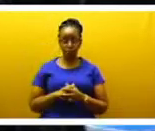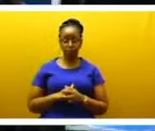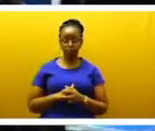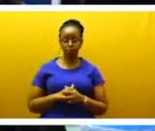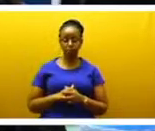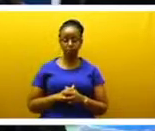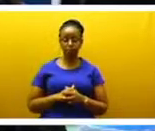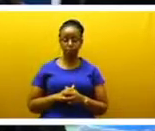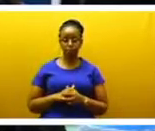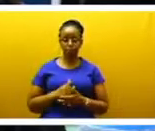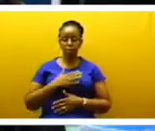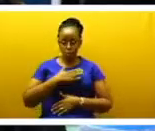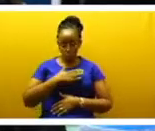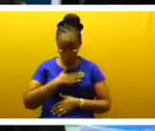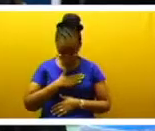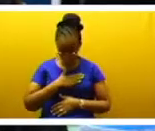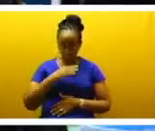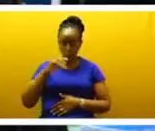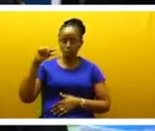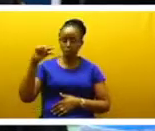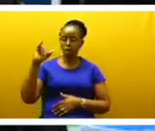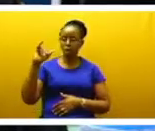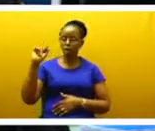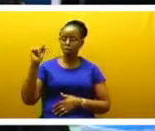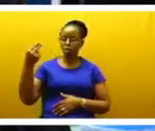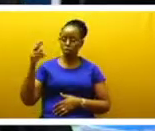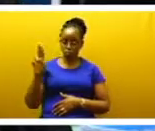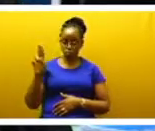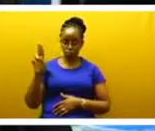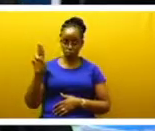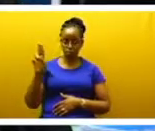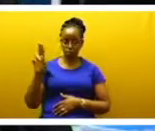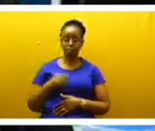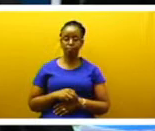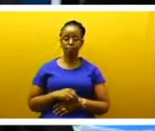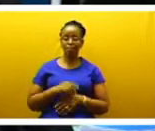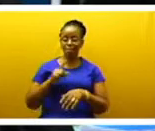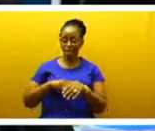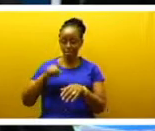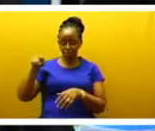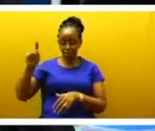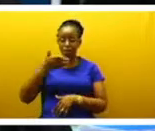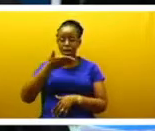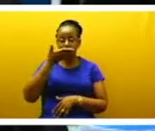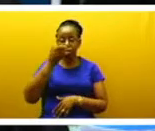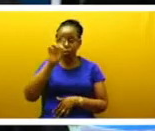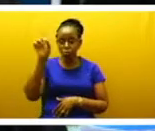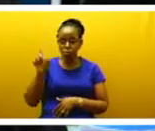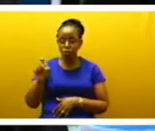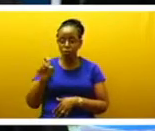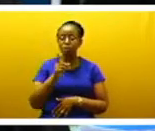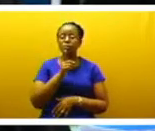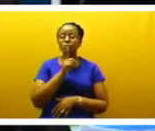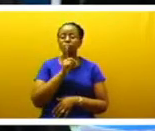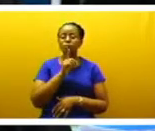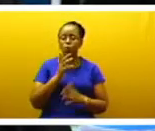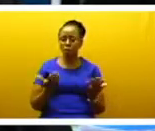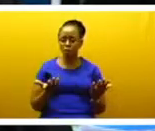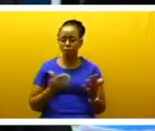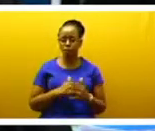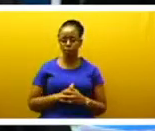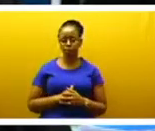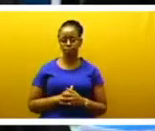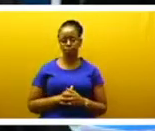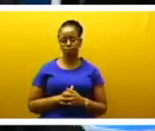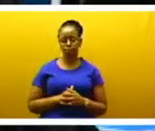Honorable Gitu Muigai, in answer to your question, that it was the intention